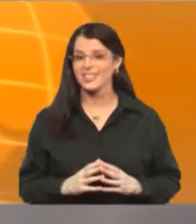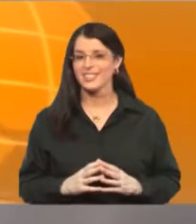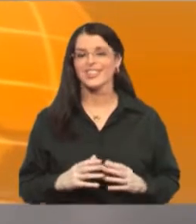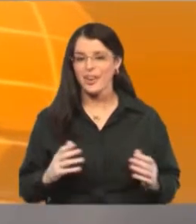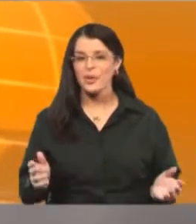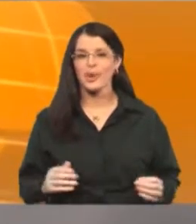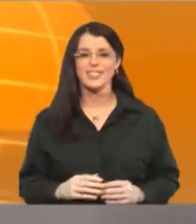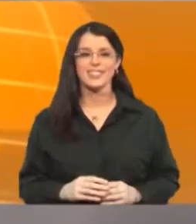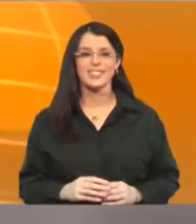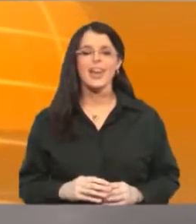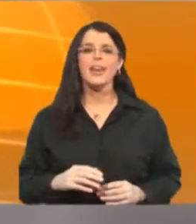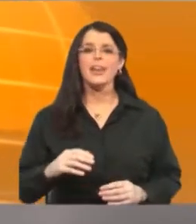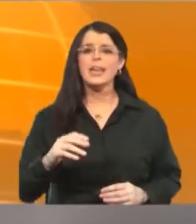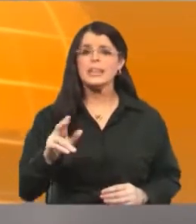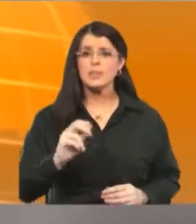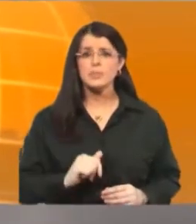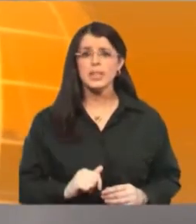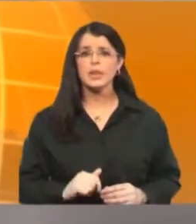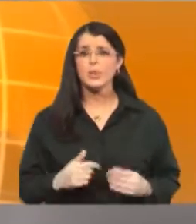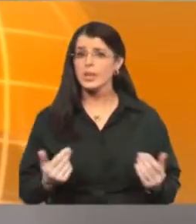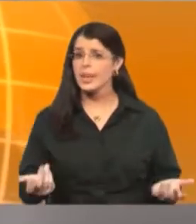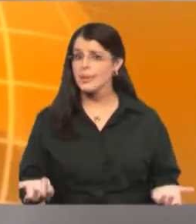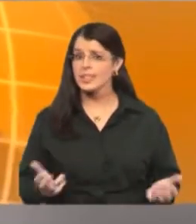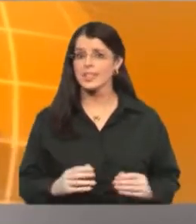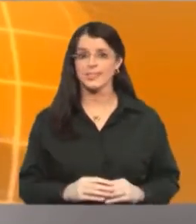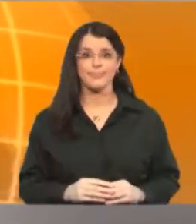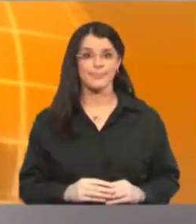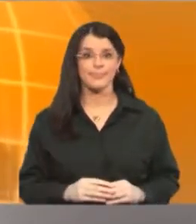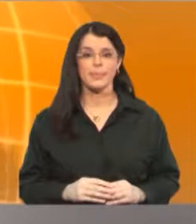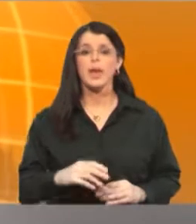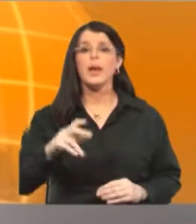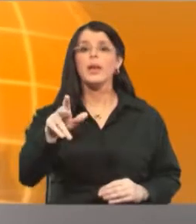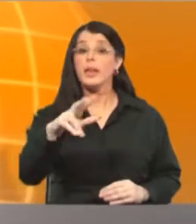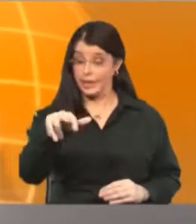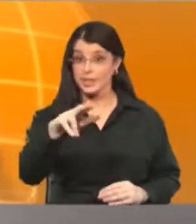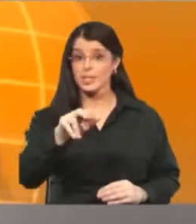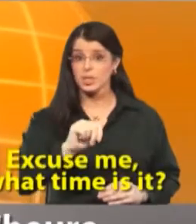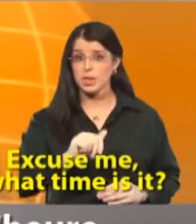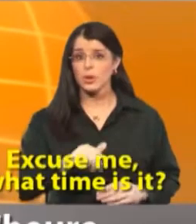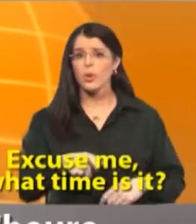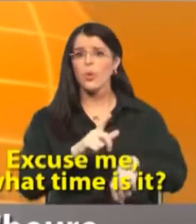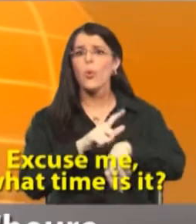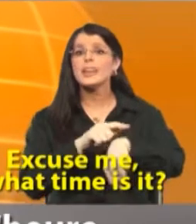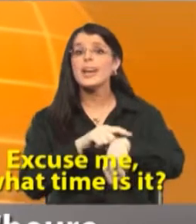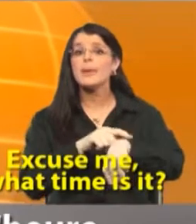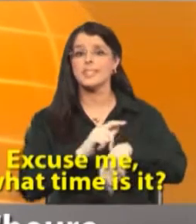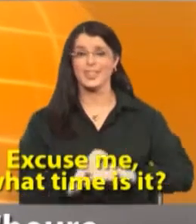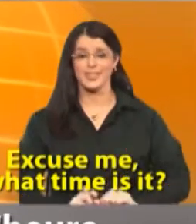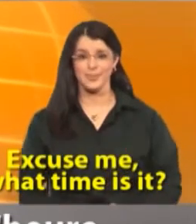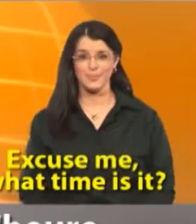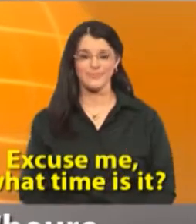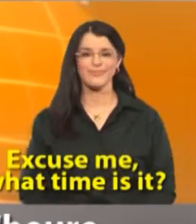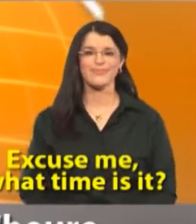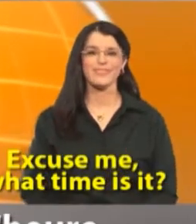asked? Of course. Excuse me, what time is it? Excuse me, what time is